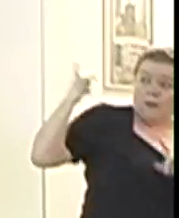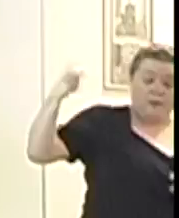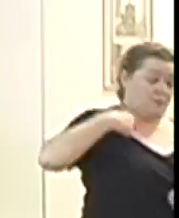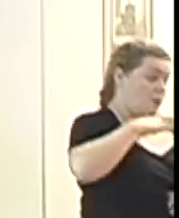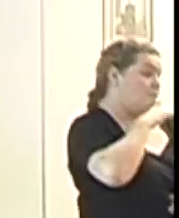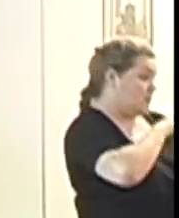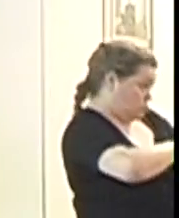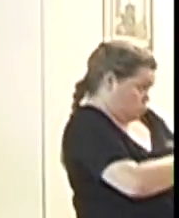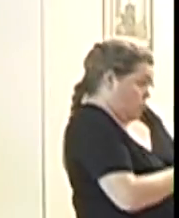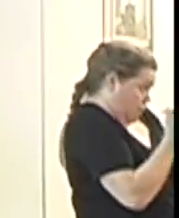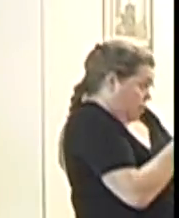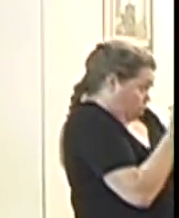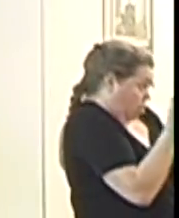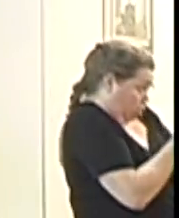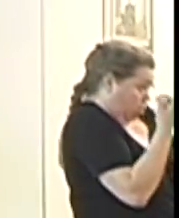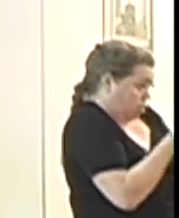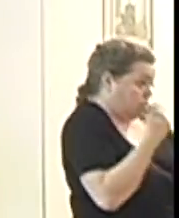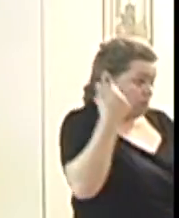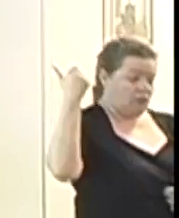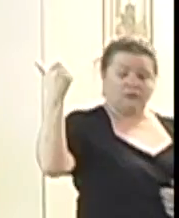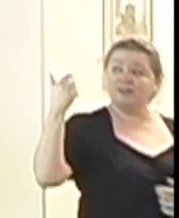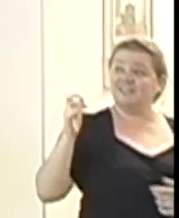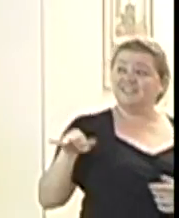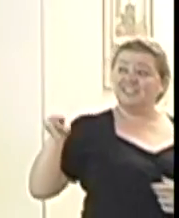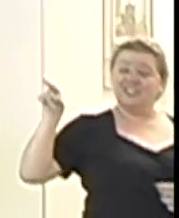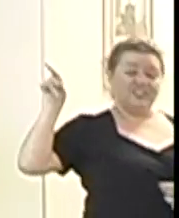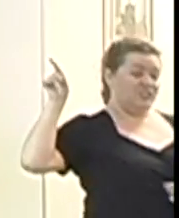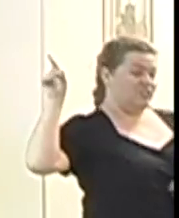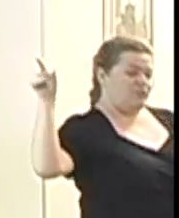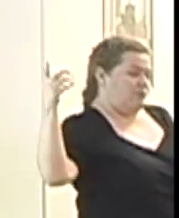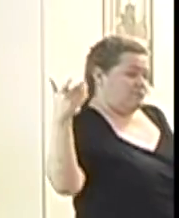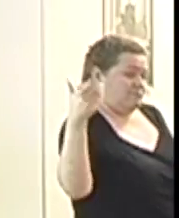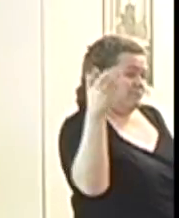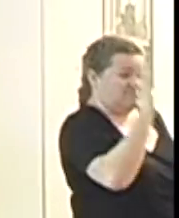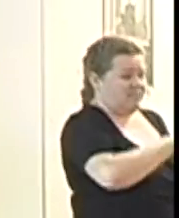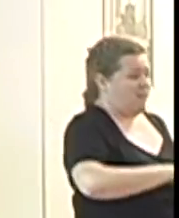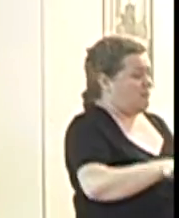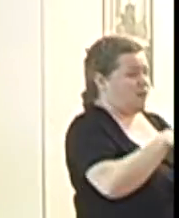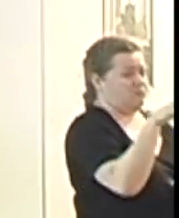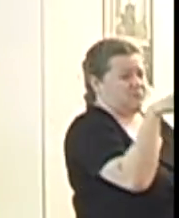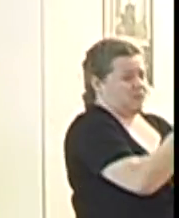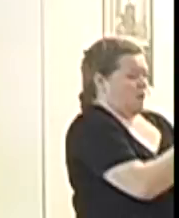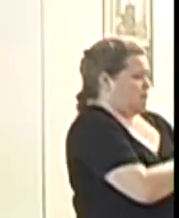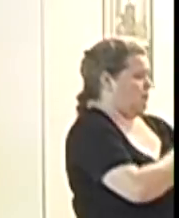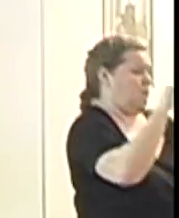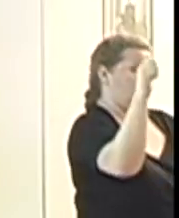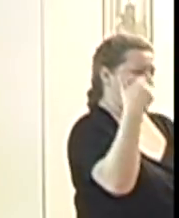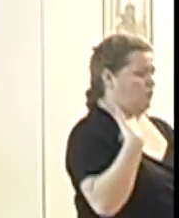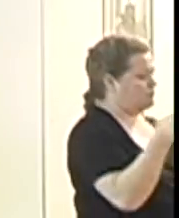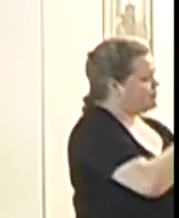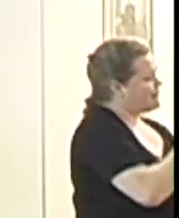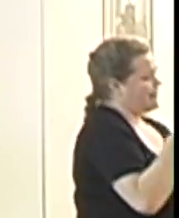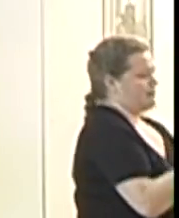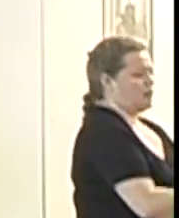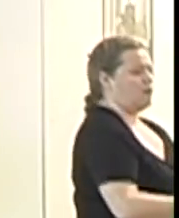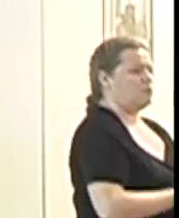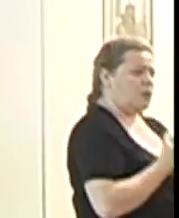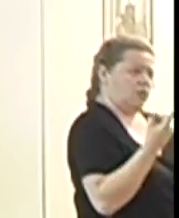cyclicity. That is, across many motor domains, children exhibit repetitive stereotypic movement